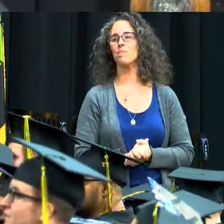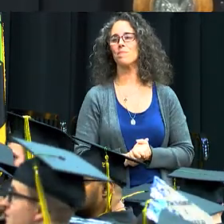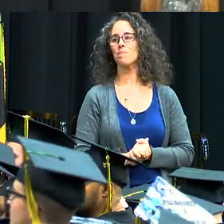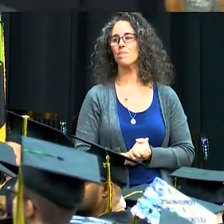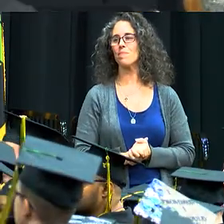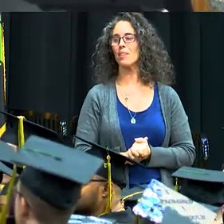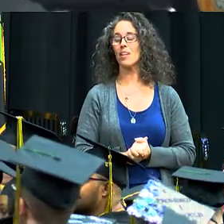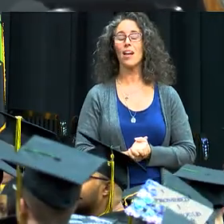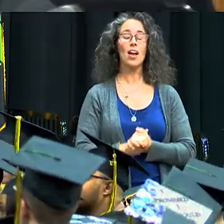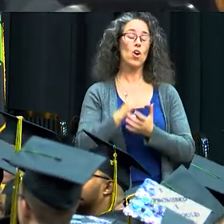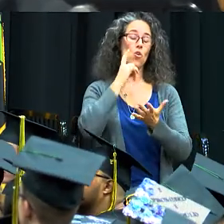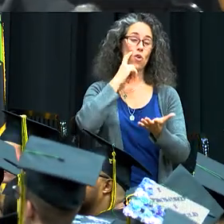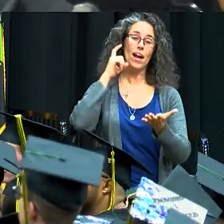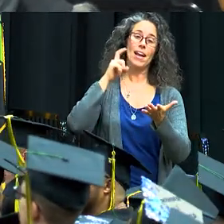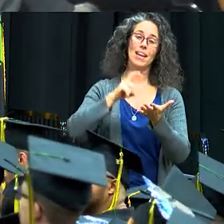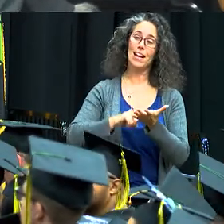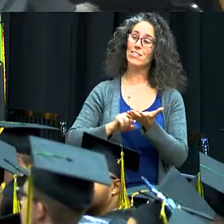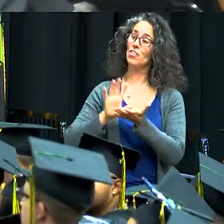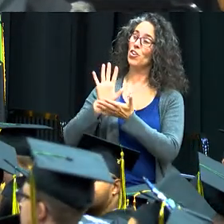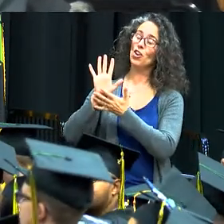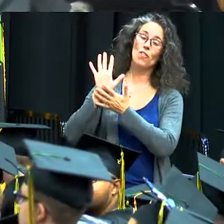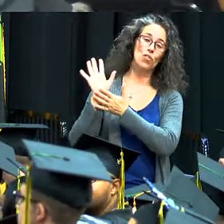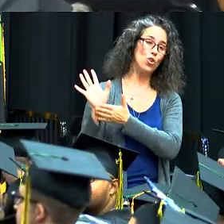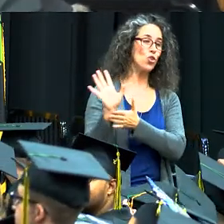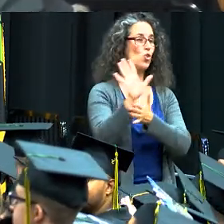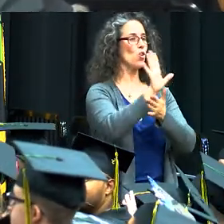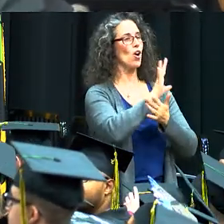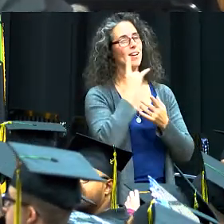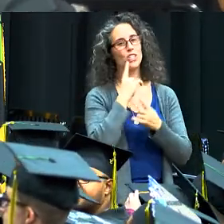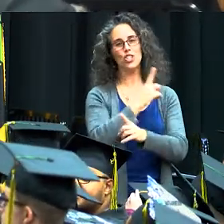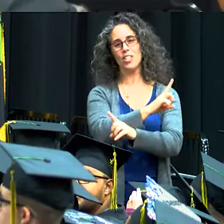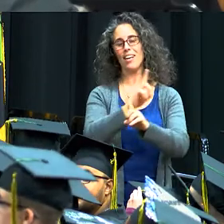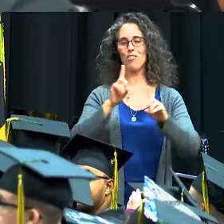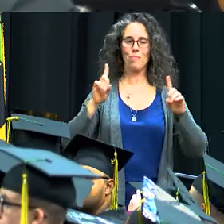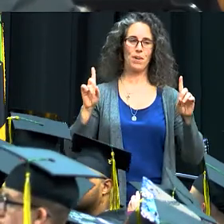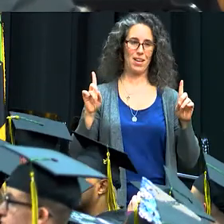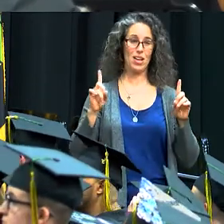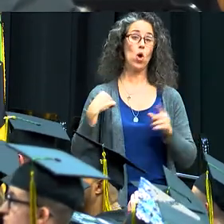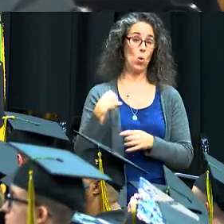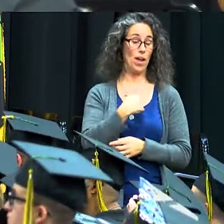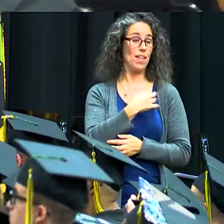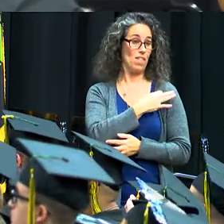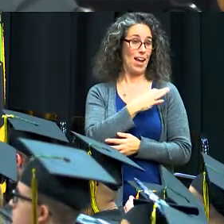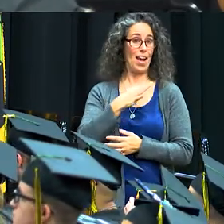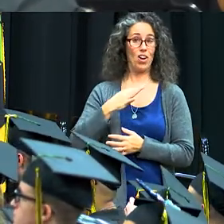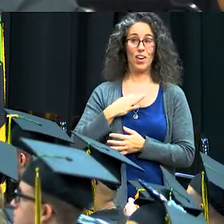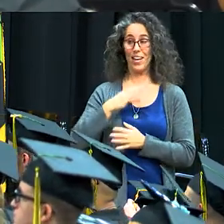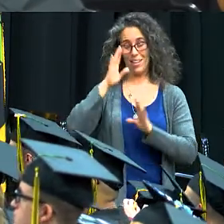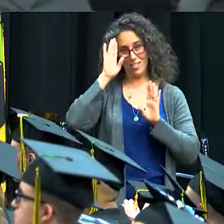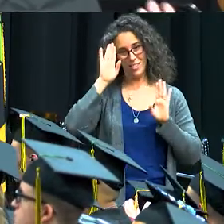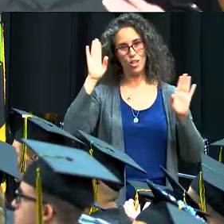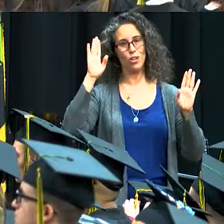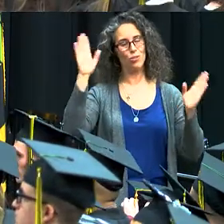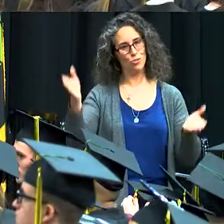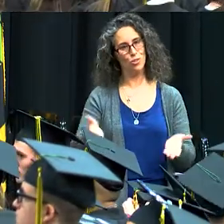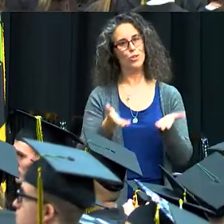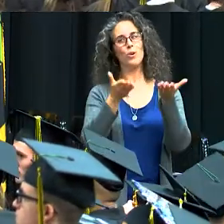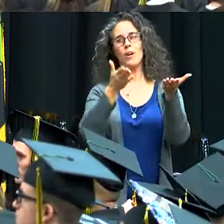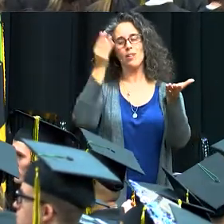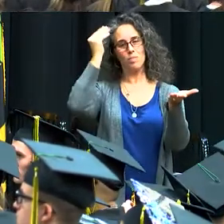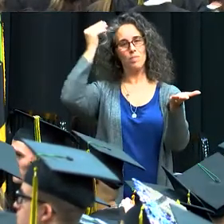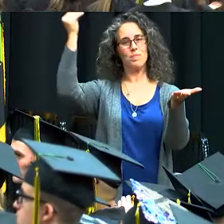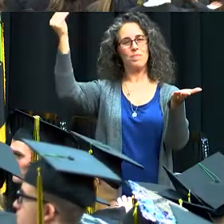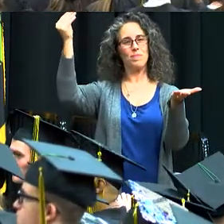In recognition of your scholarly achievement, we, the faculty, salute you and wish you Godspeed.